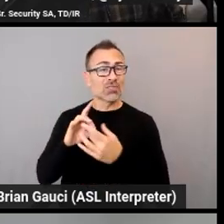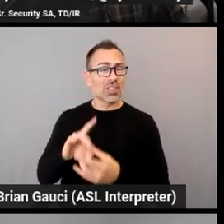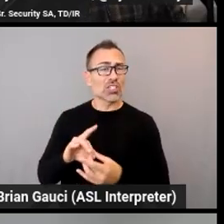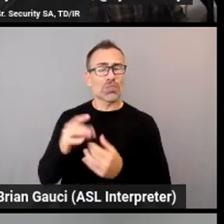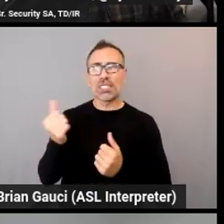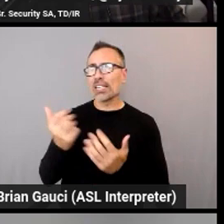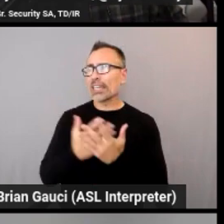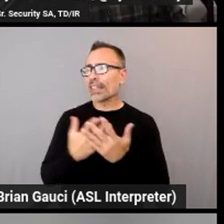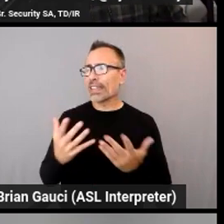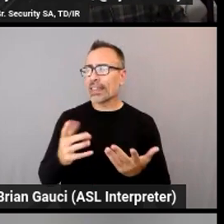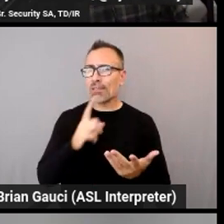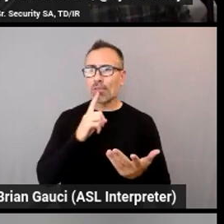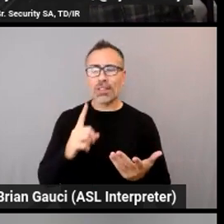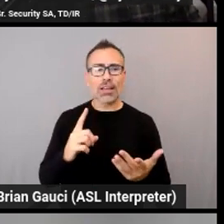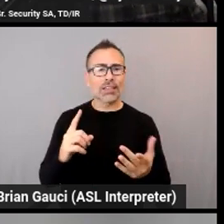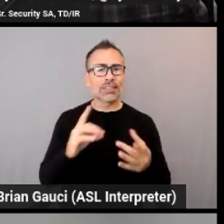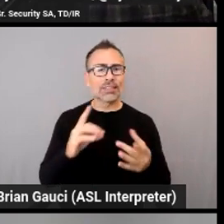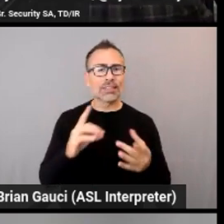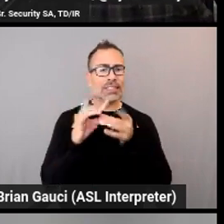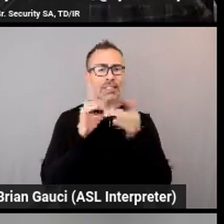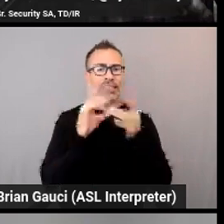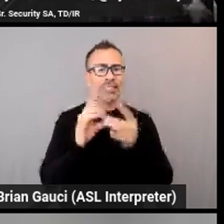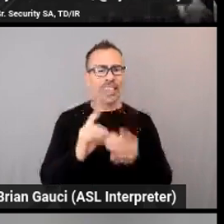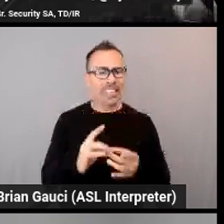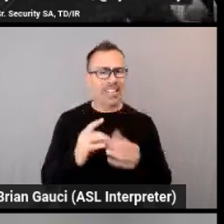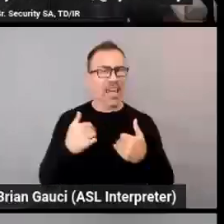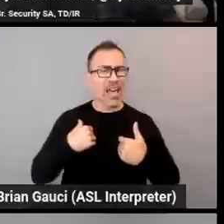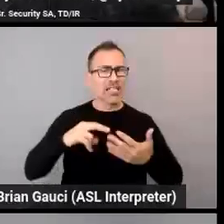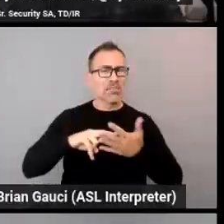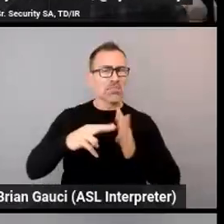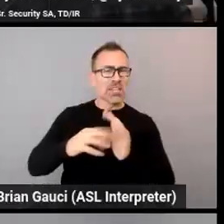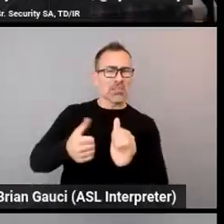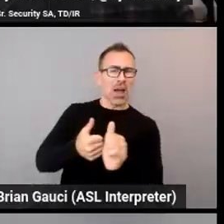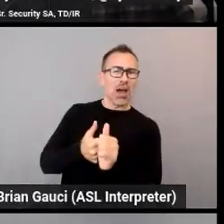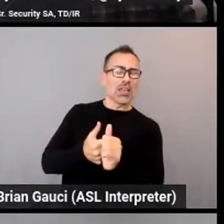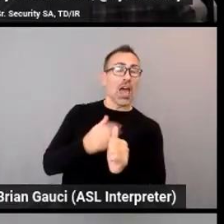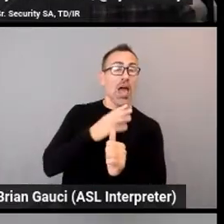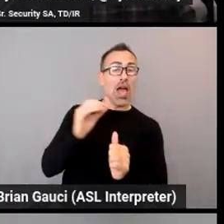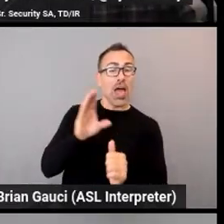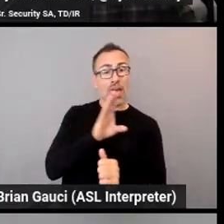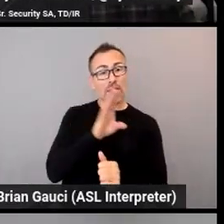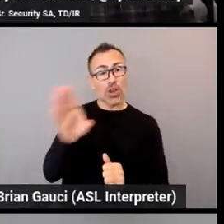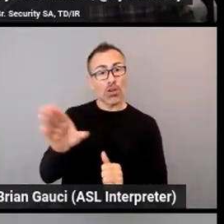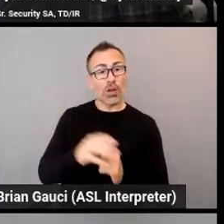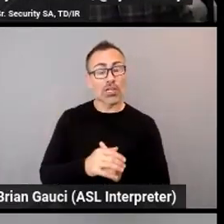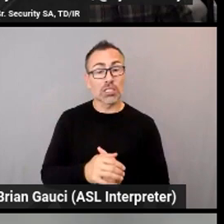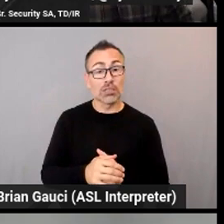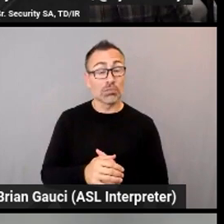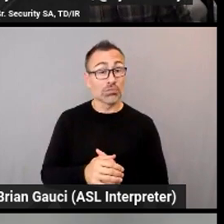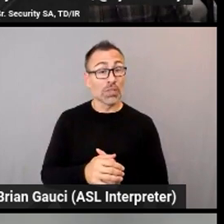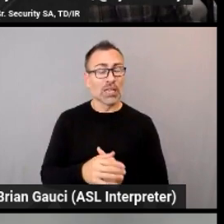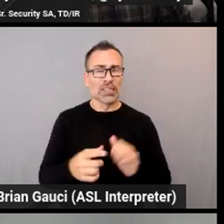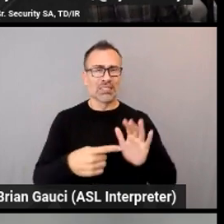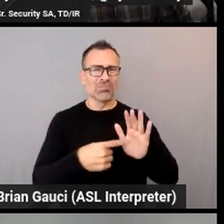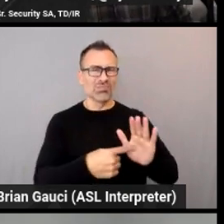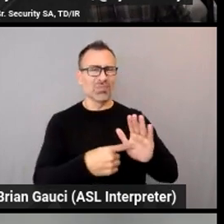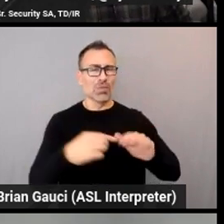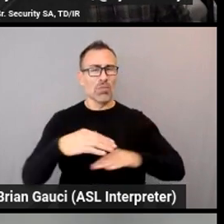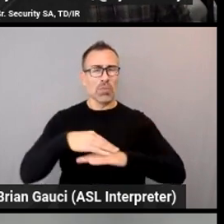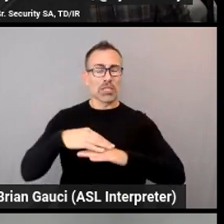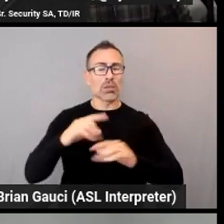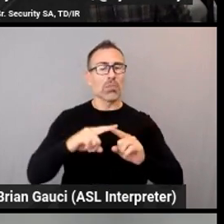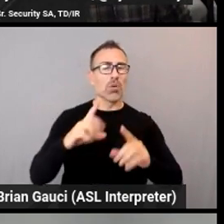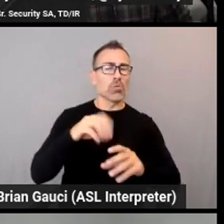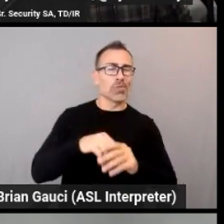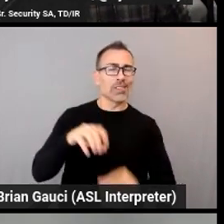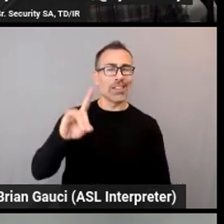a connection that is meaningful and has a direction. So an example, a very, very basic example is, we could, within Detective, you could look at